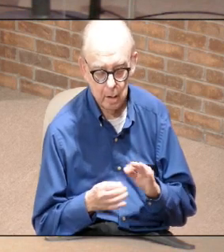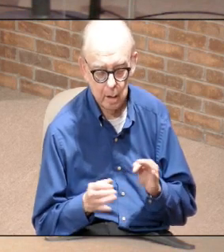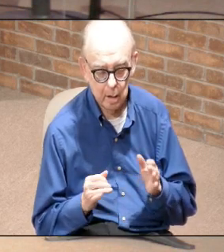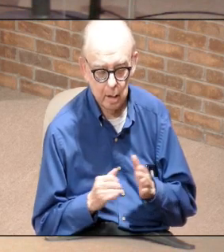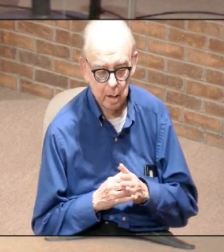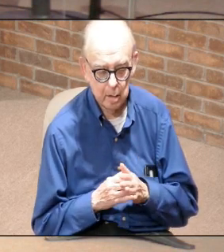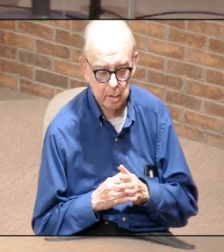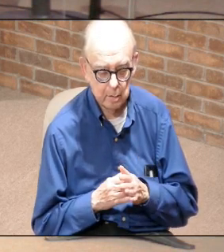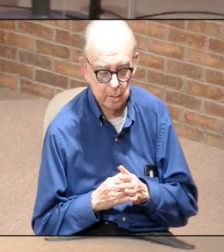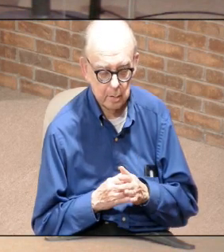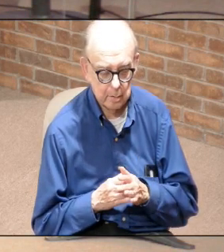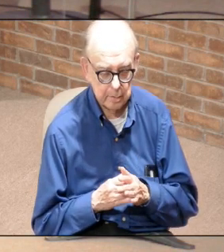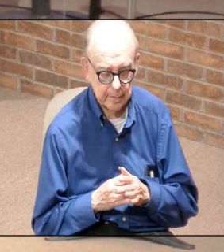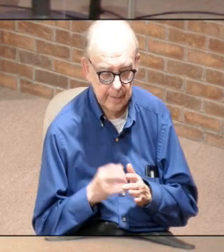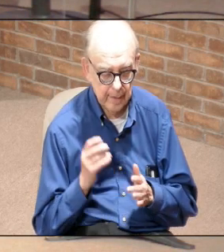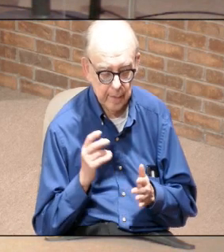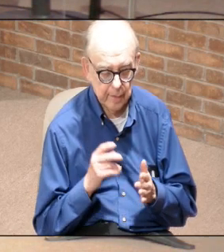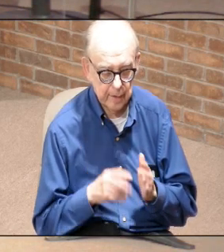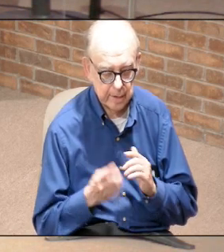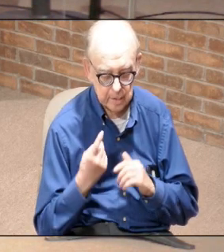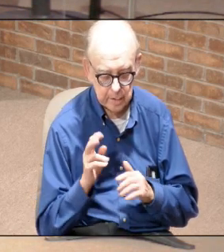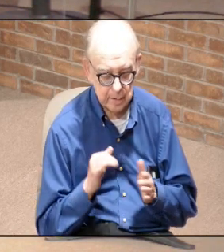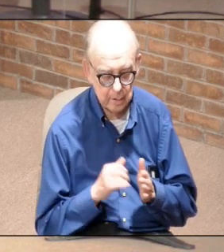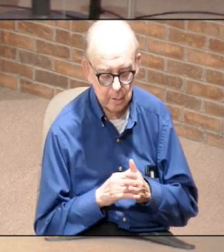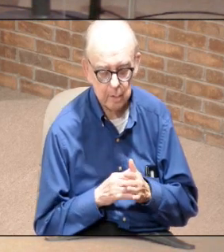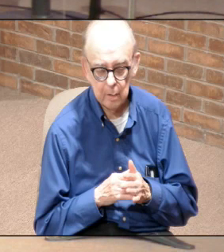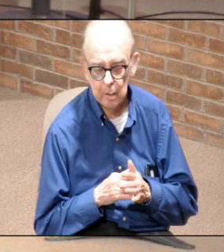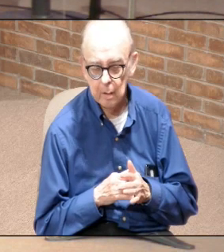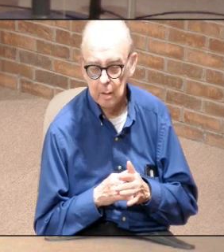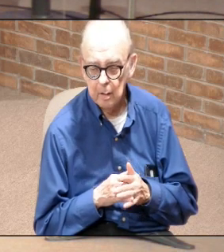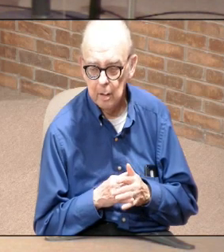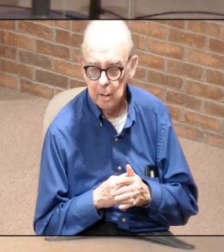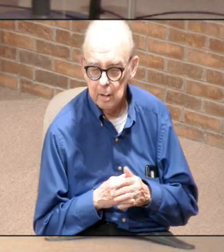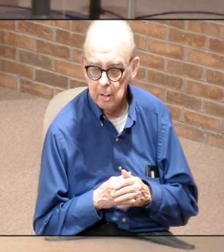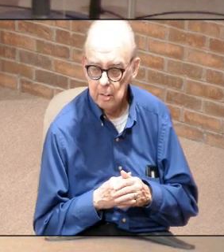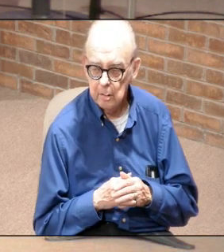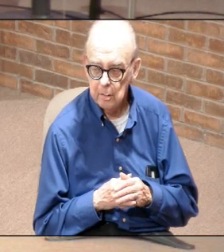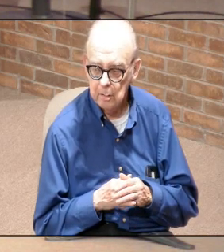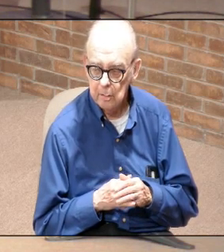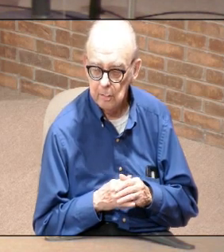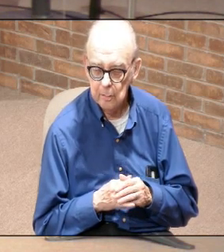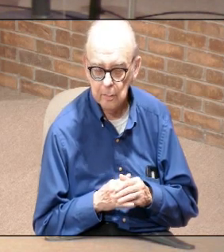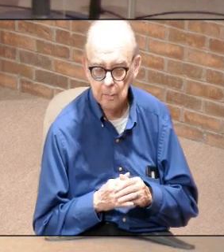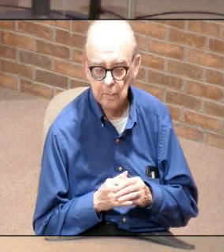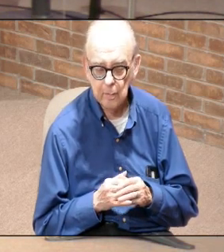they ended up killing the other 4 giants of Gath.